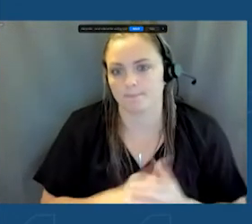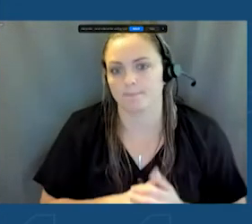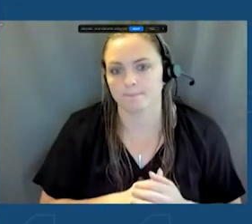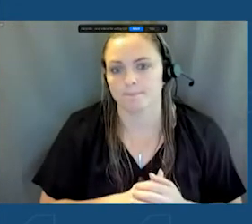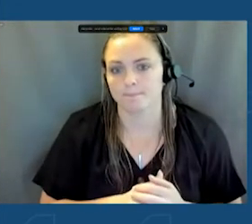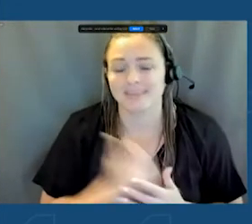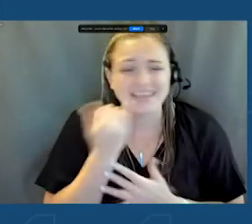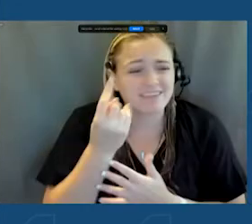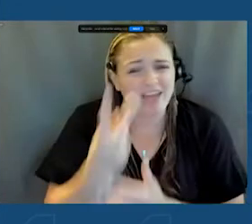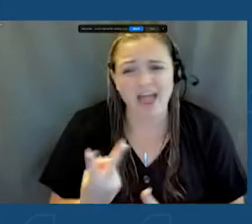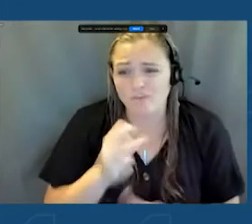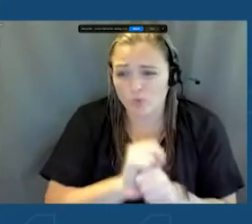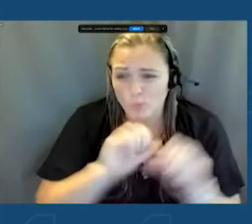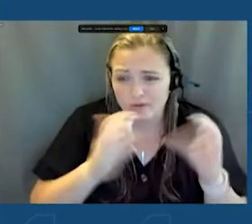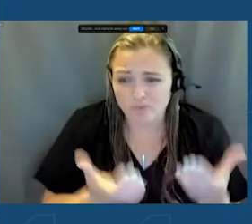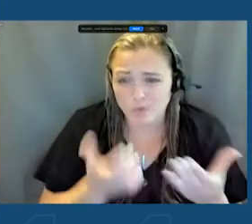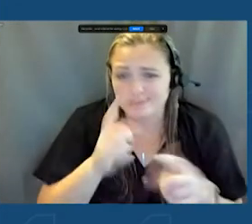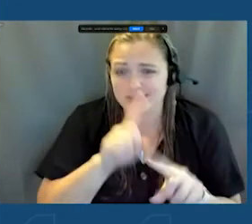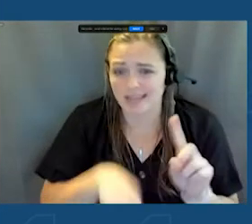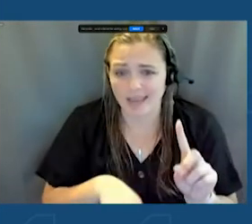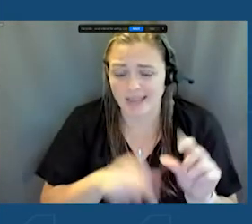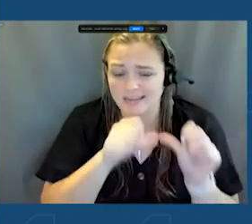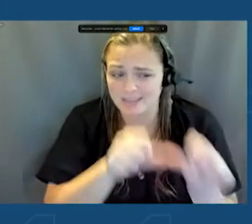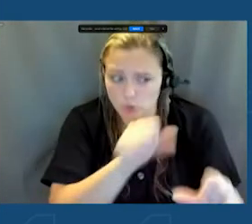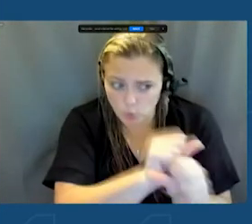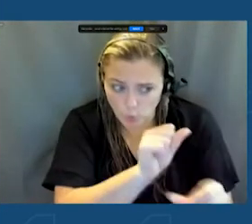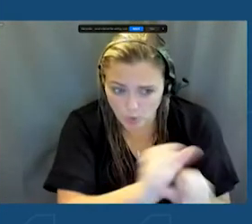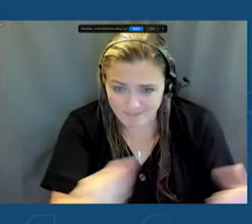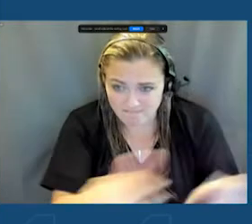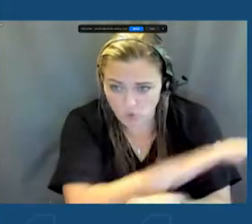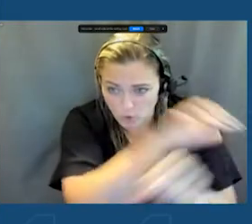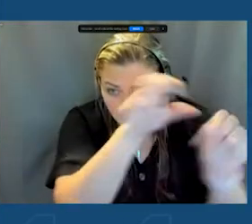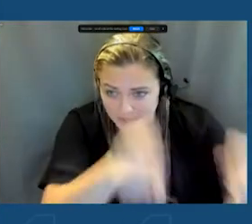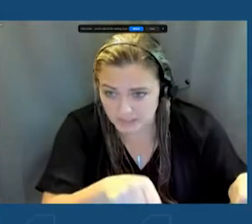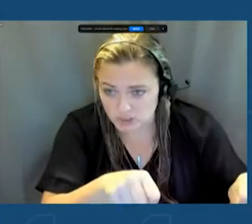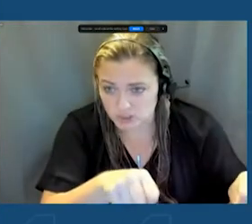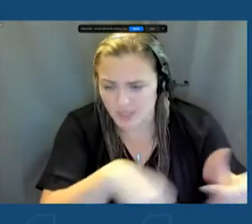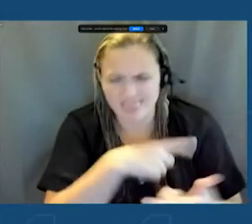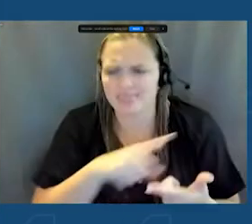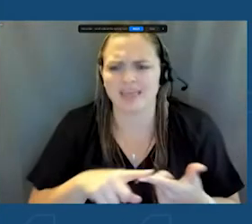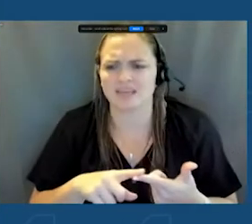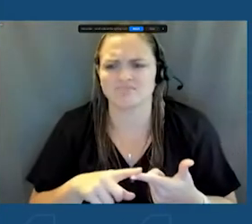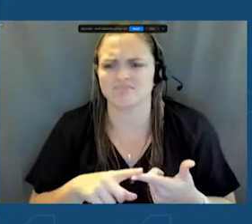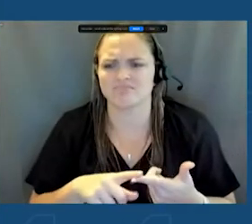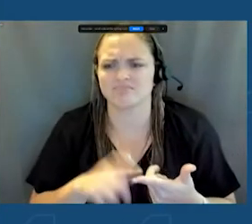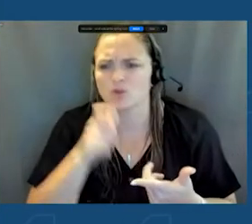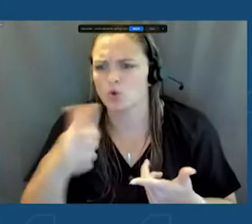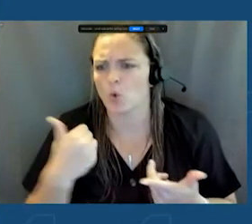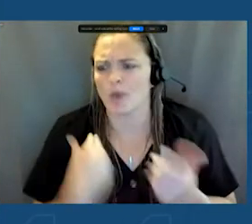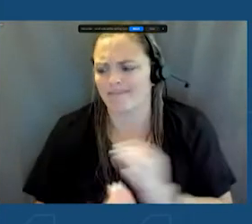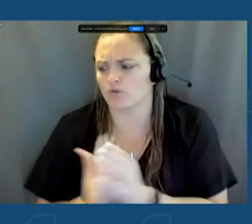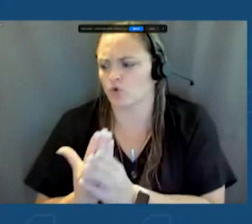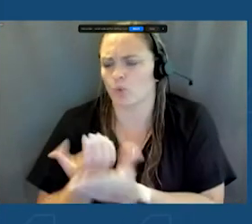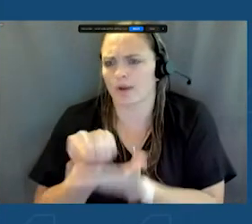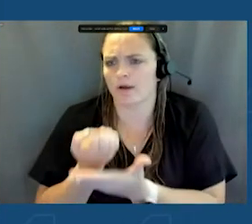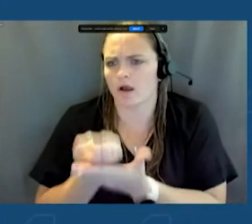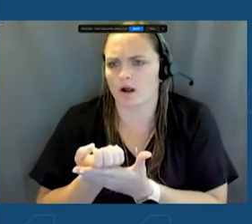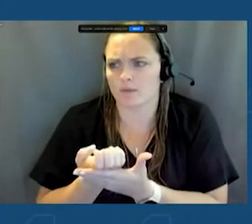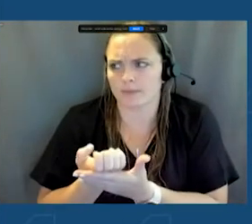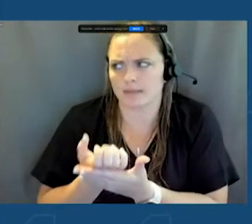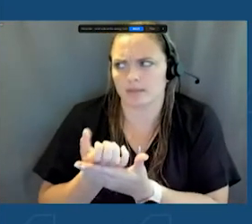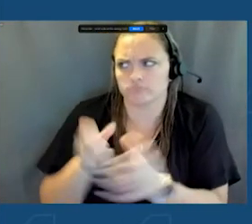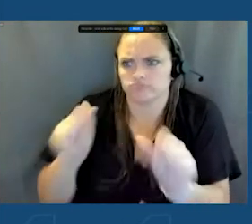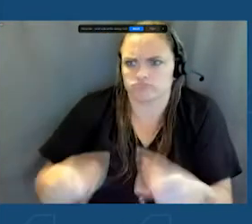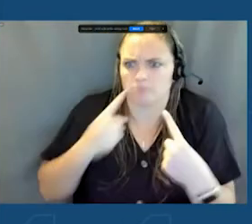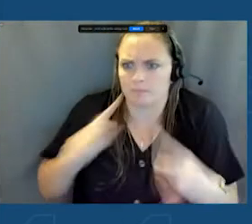your workforce cannot be working at their fullest potential, then you don't have the growing economy that you could have.